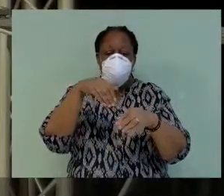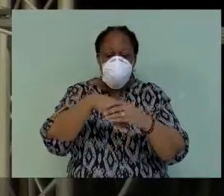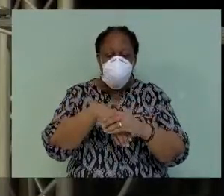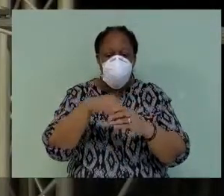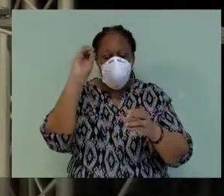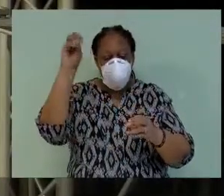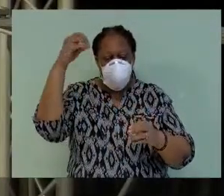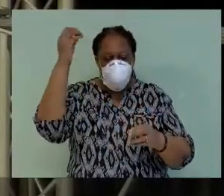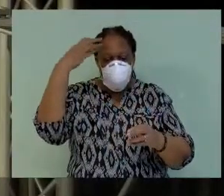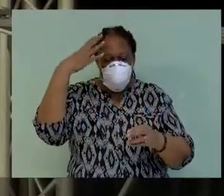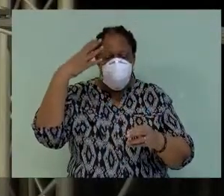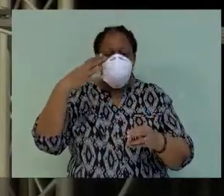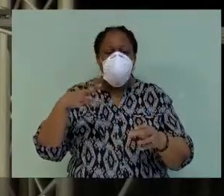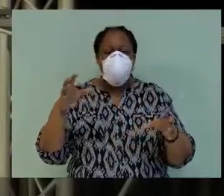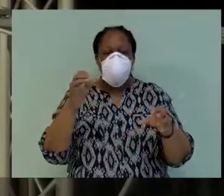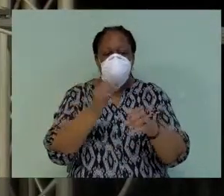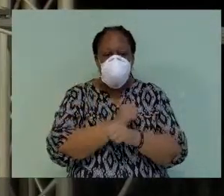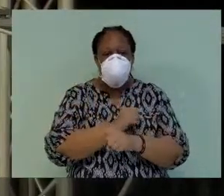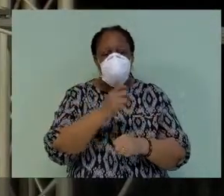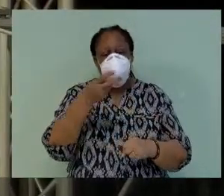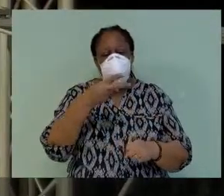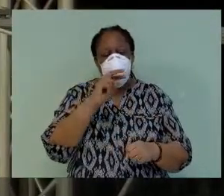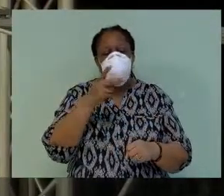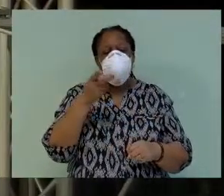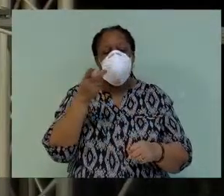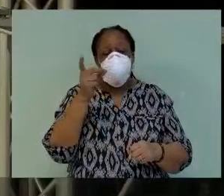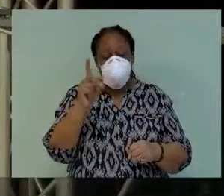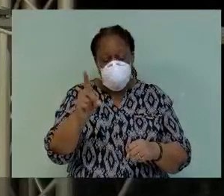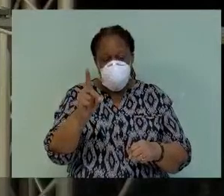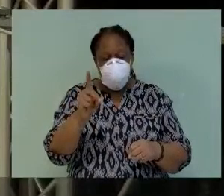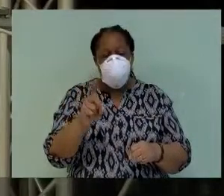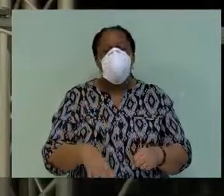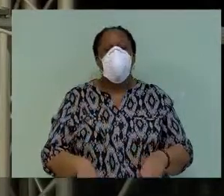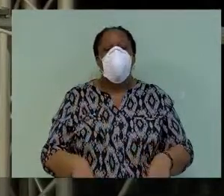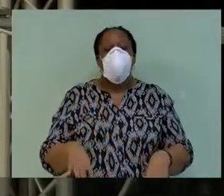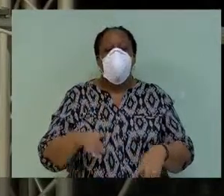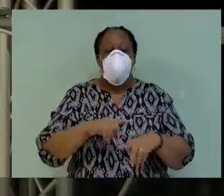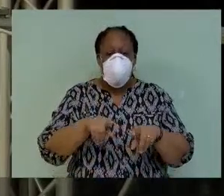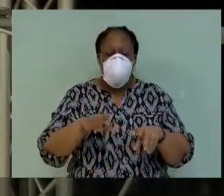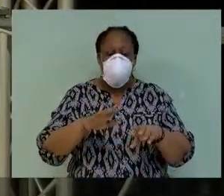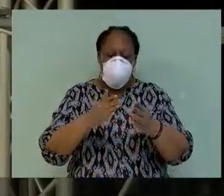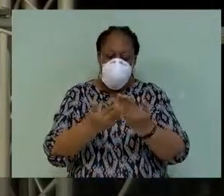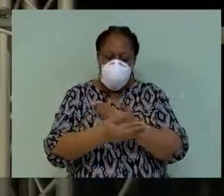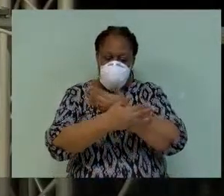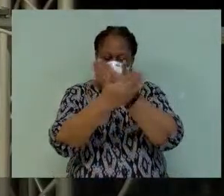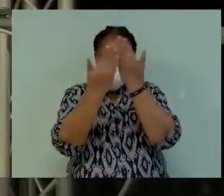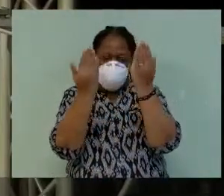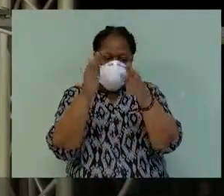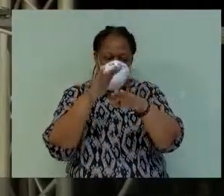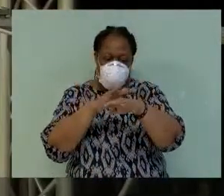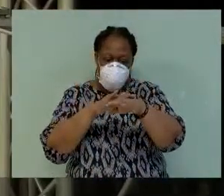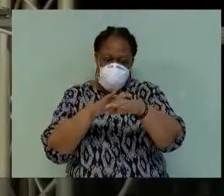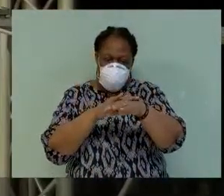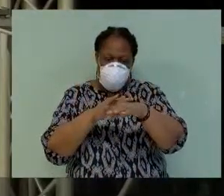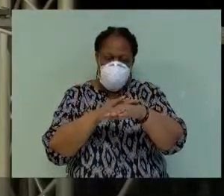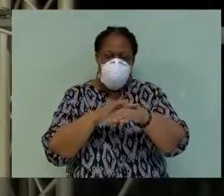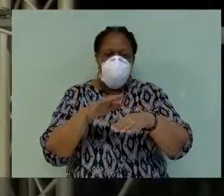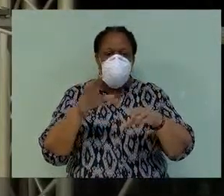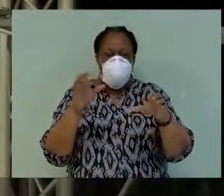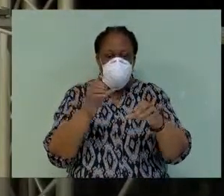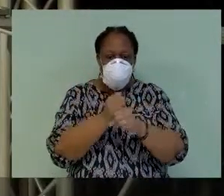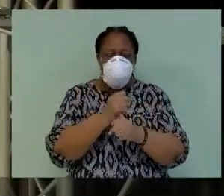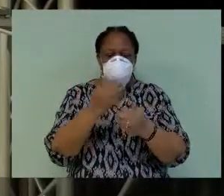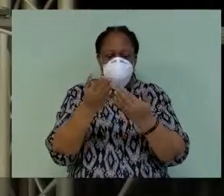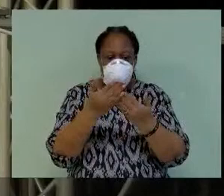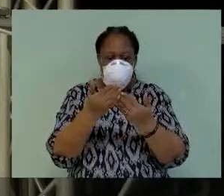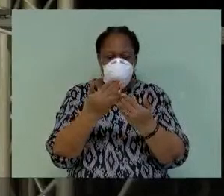or Caucasians to make the same amount of vitamin D. And it's thought that whereas a Caucasian or a very light-skinned person might